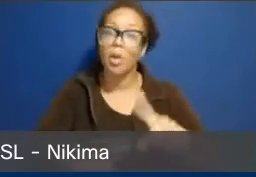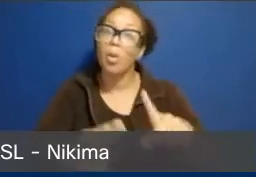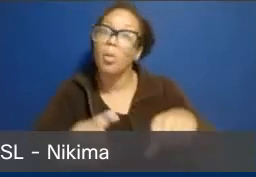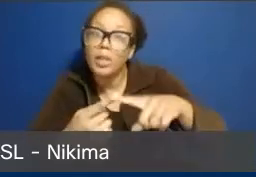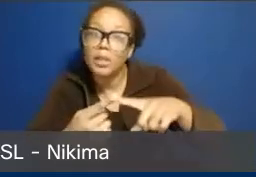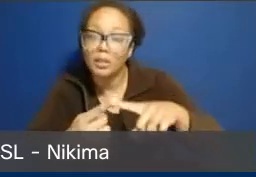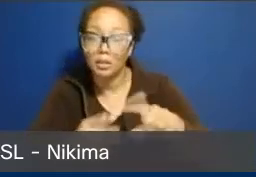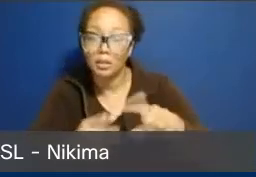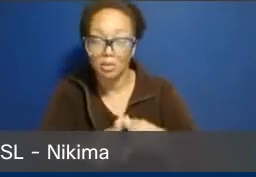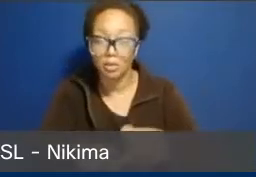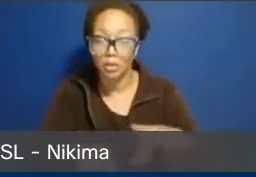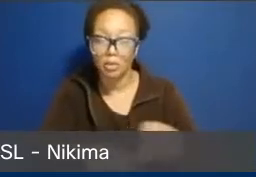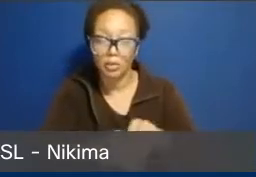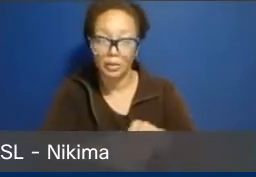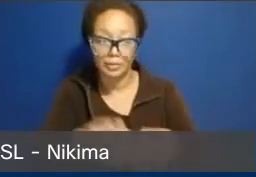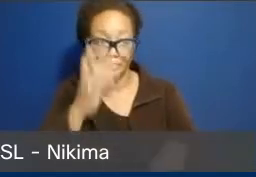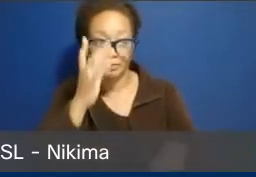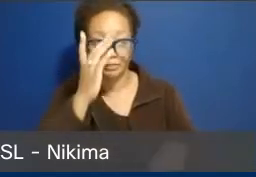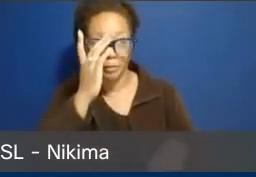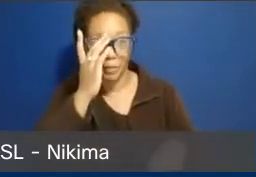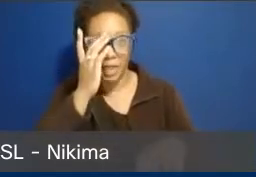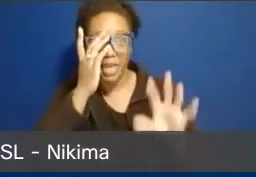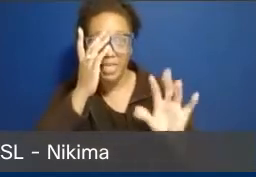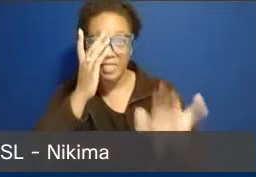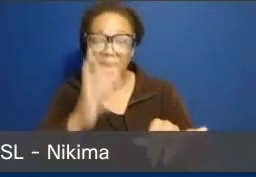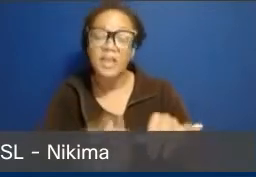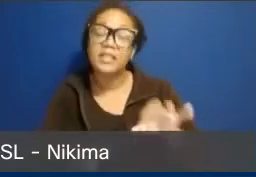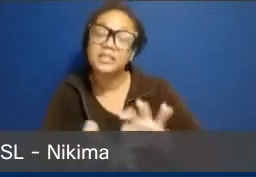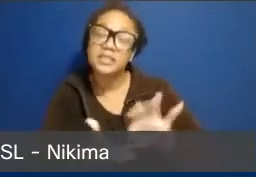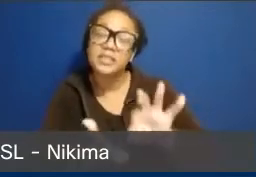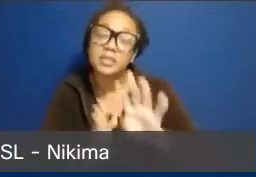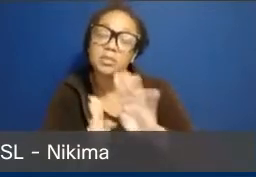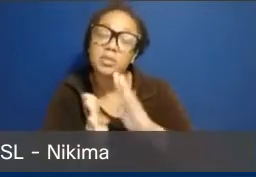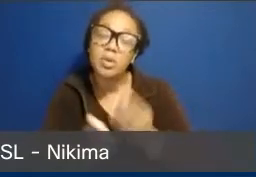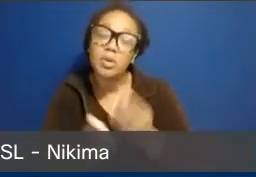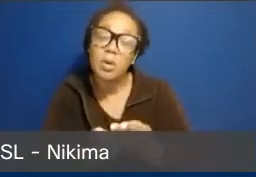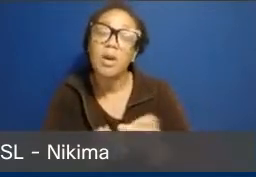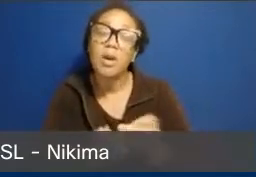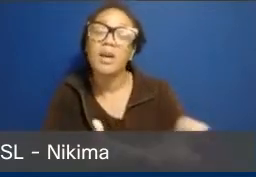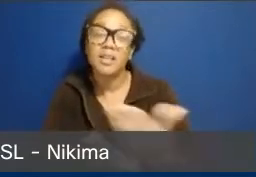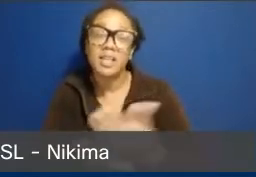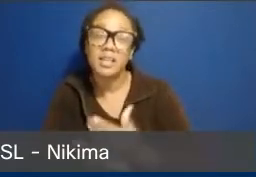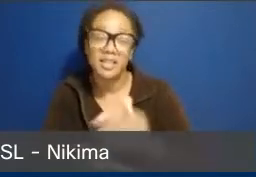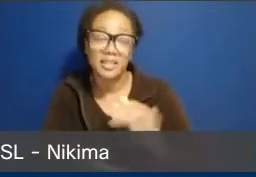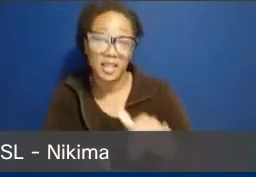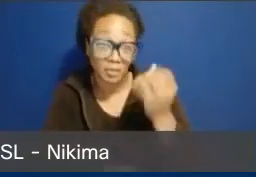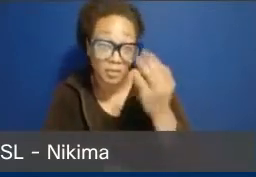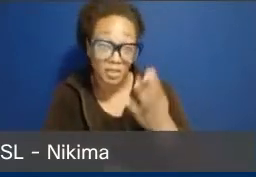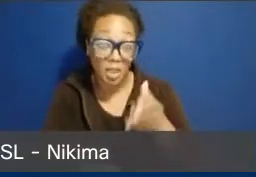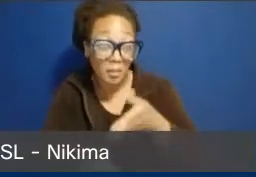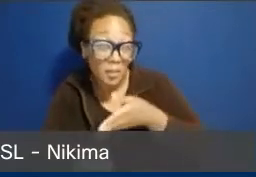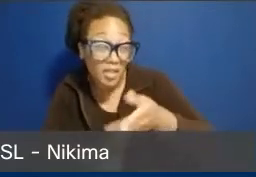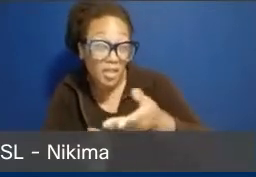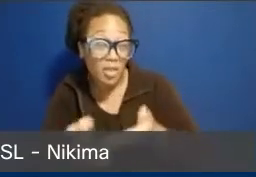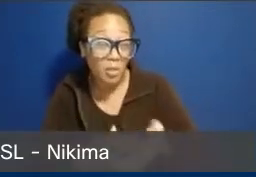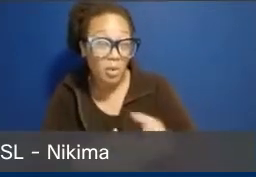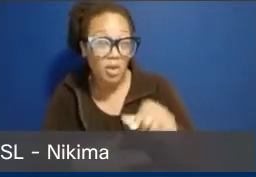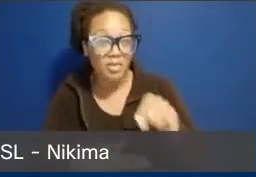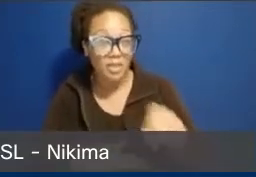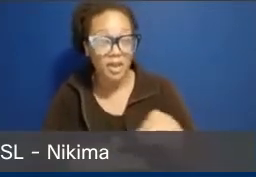Bureau collects the disability data primarily through the American Community Survey that you've heard